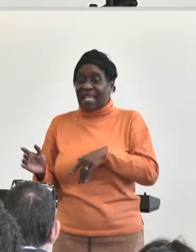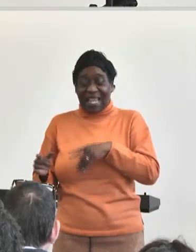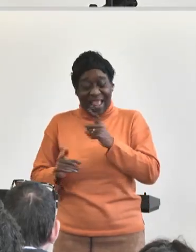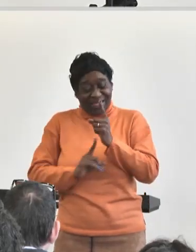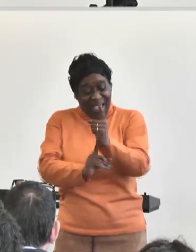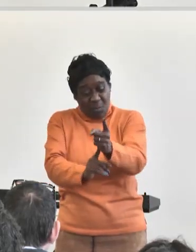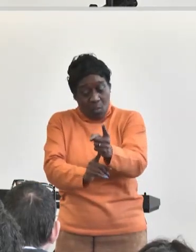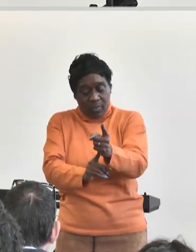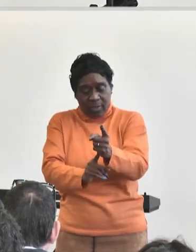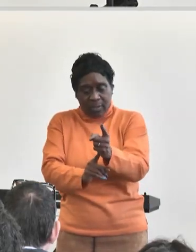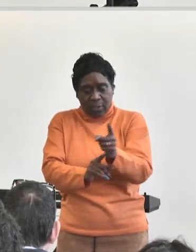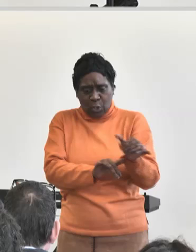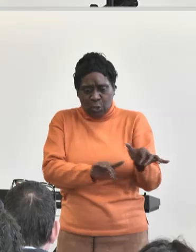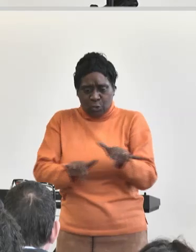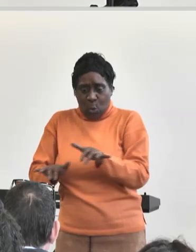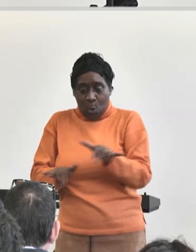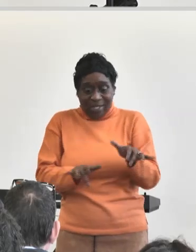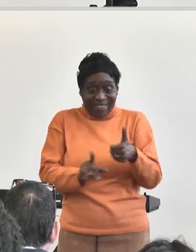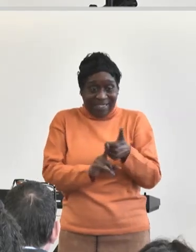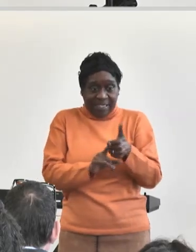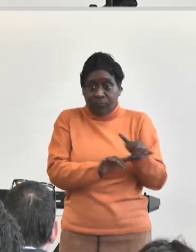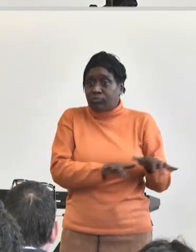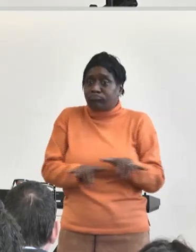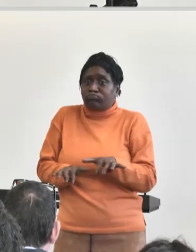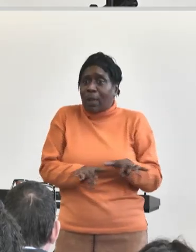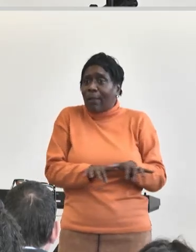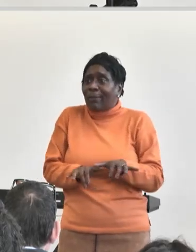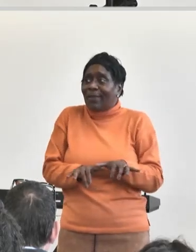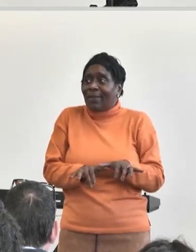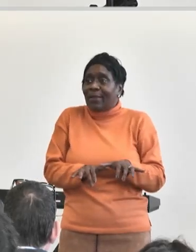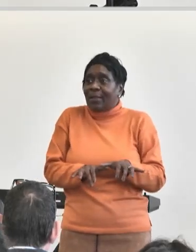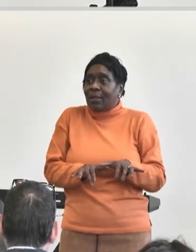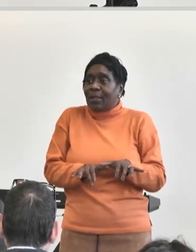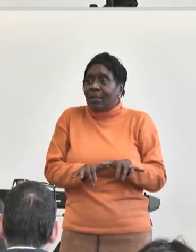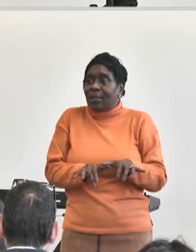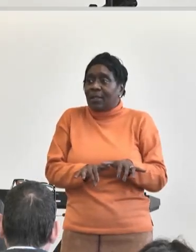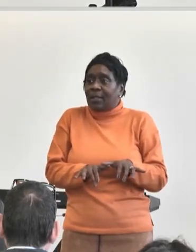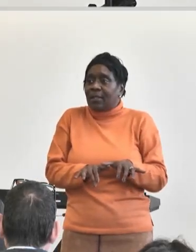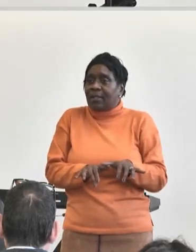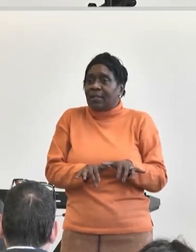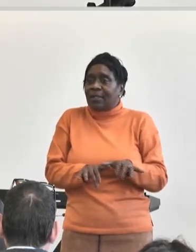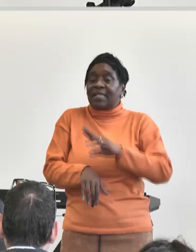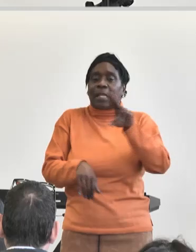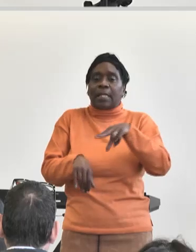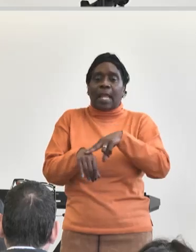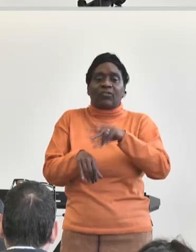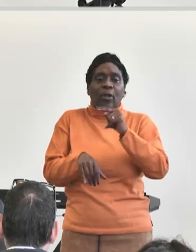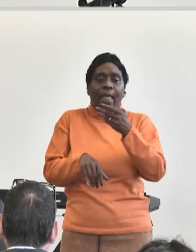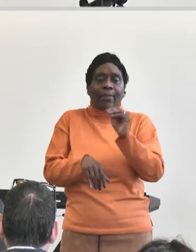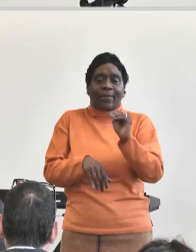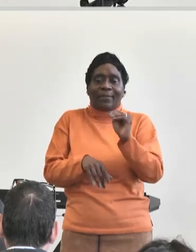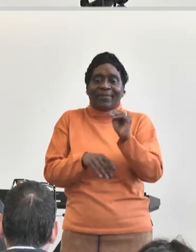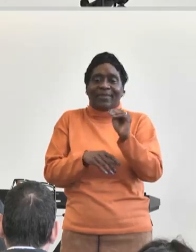that moment, the organist began to play y justo en ese momento, el que tocaba el órgano, the national anthem. Empezó a tocar el